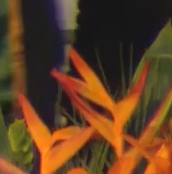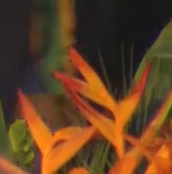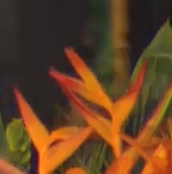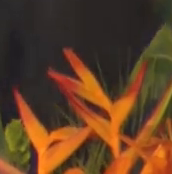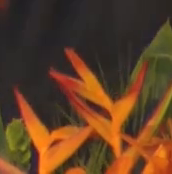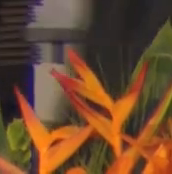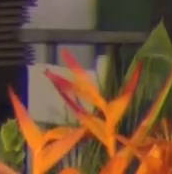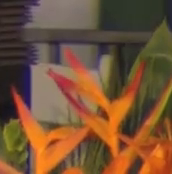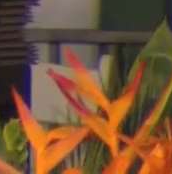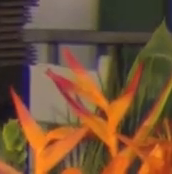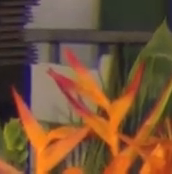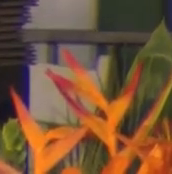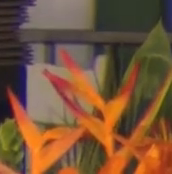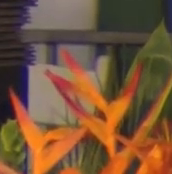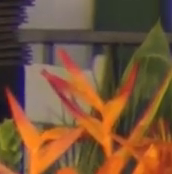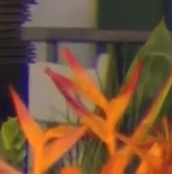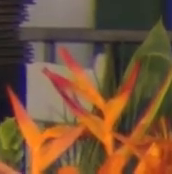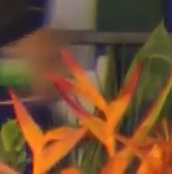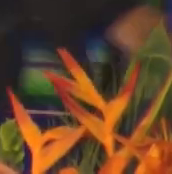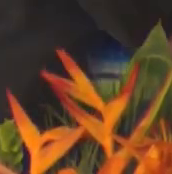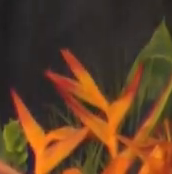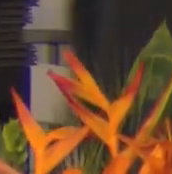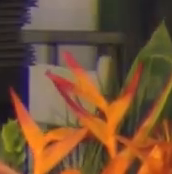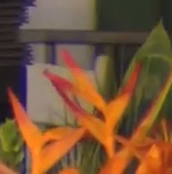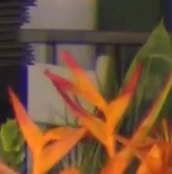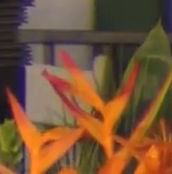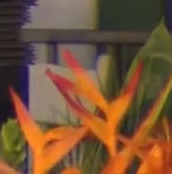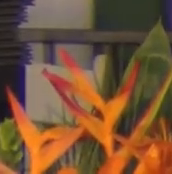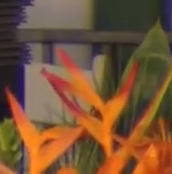Jesus Garcia Perez.